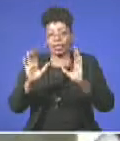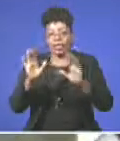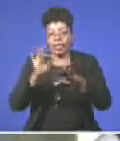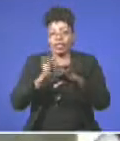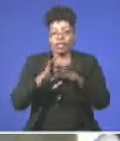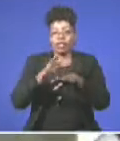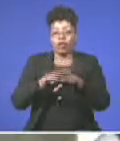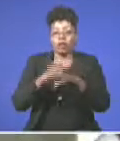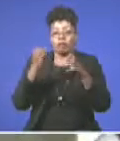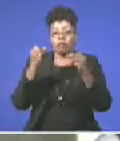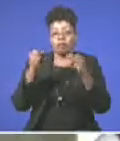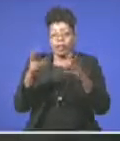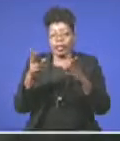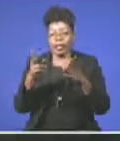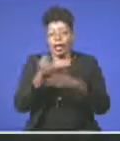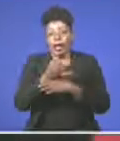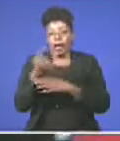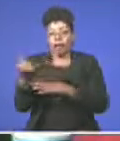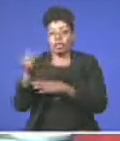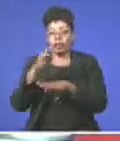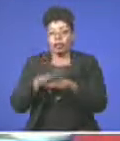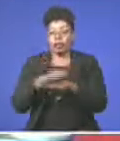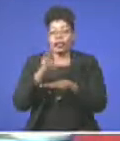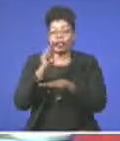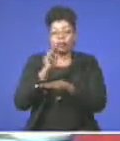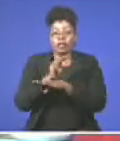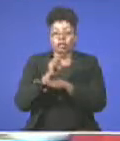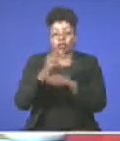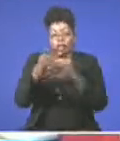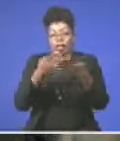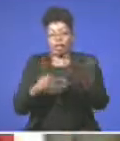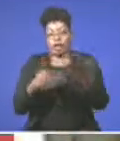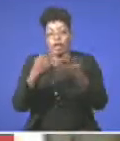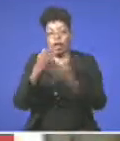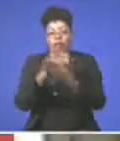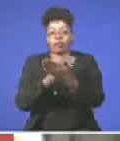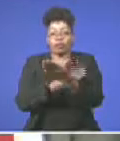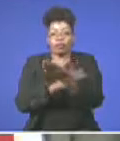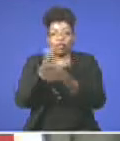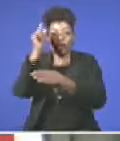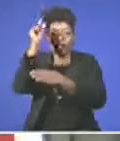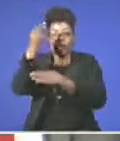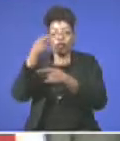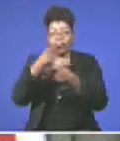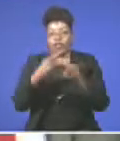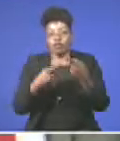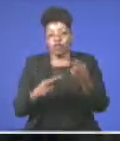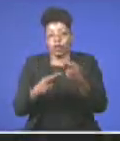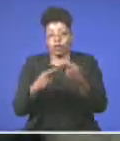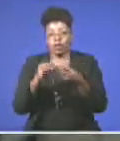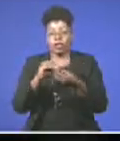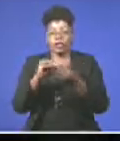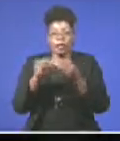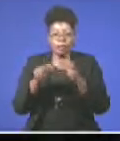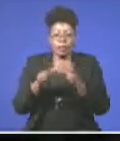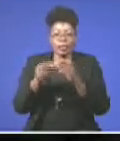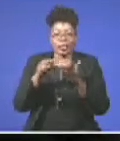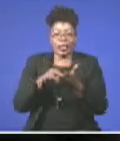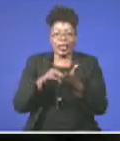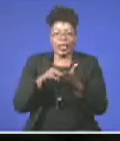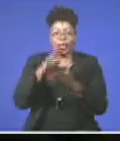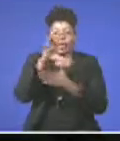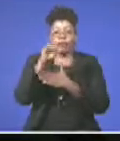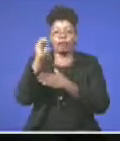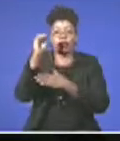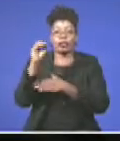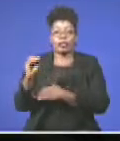touched on a number of priority items on the ministry's agenda, including improving the national graduation rate, which now stands at